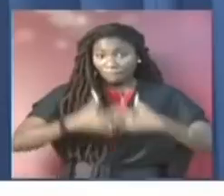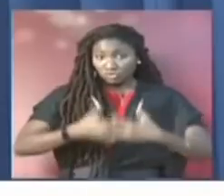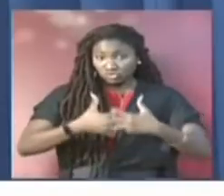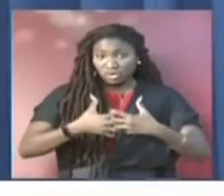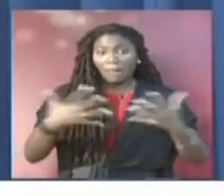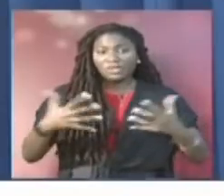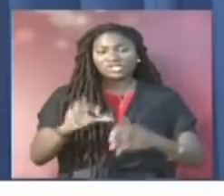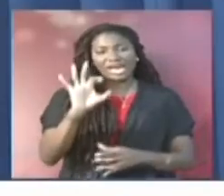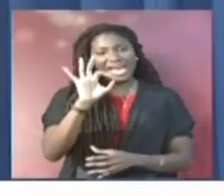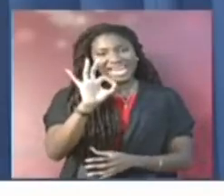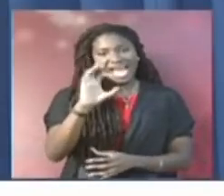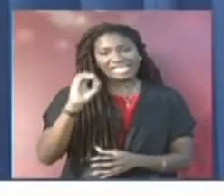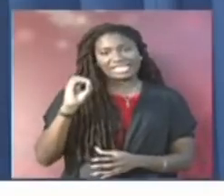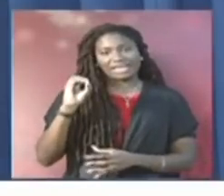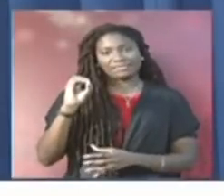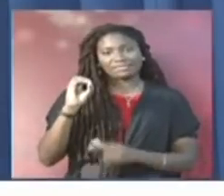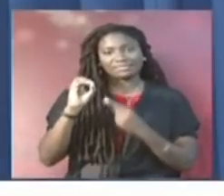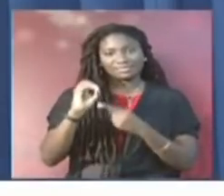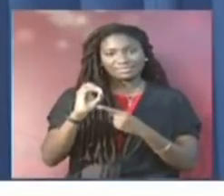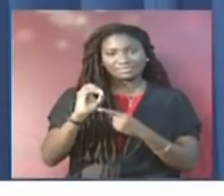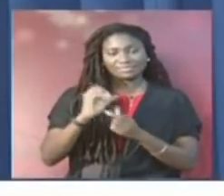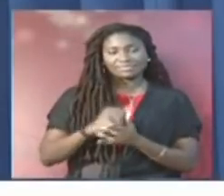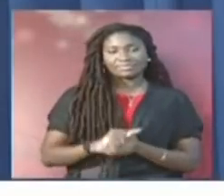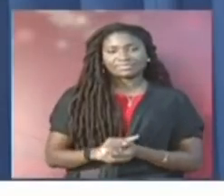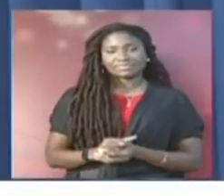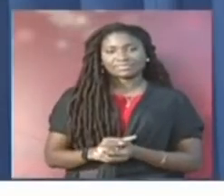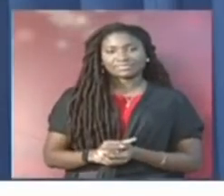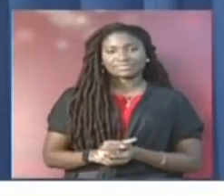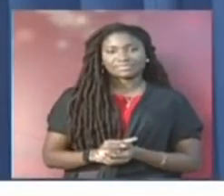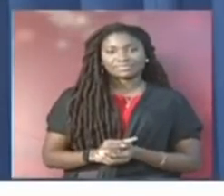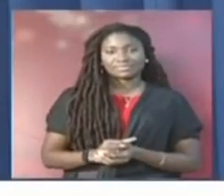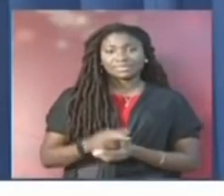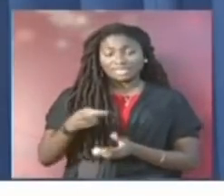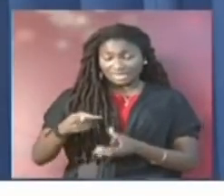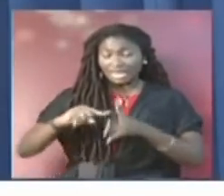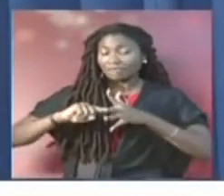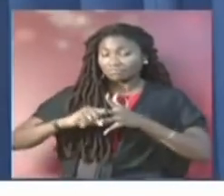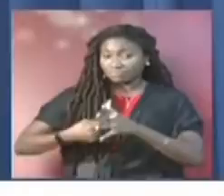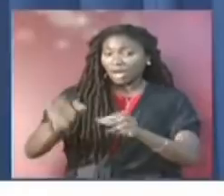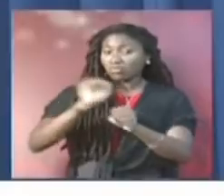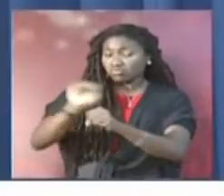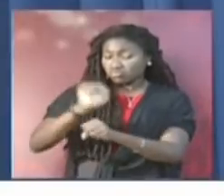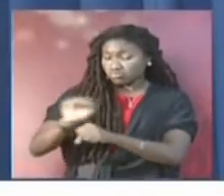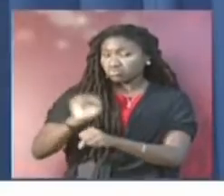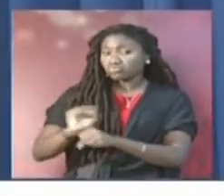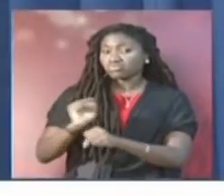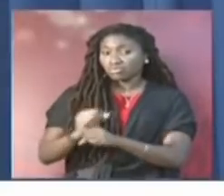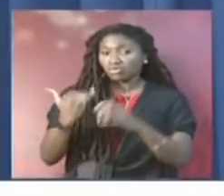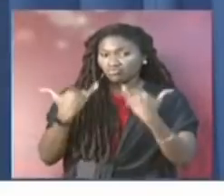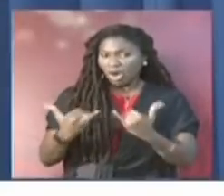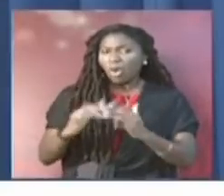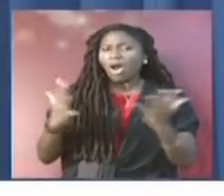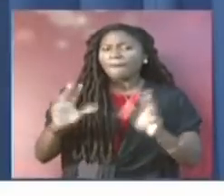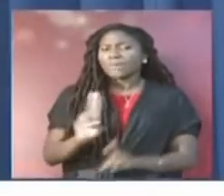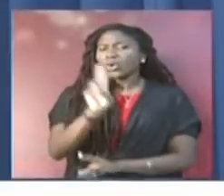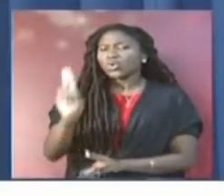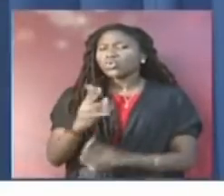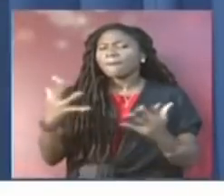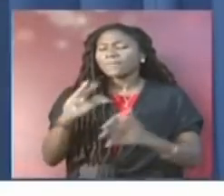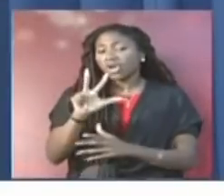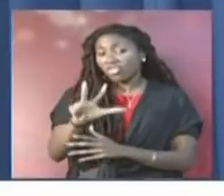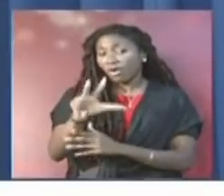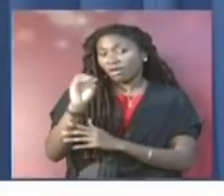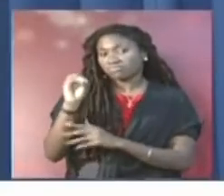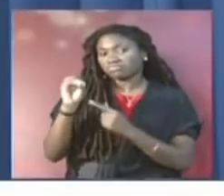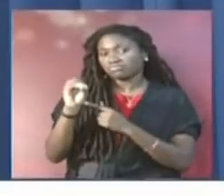90 assigned to the parallel care system, which we have up and running, about 30 right now in the system, which are not being fully occupied